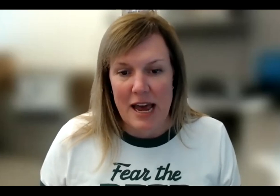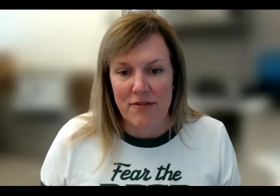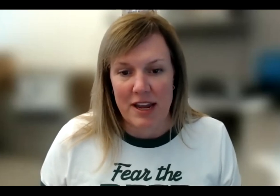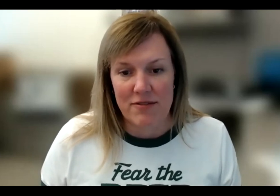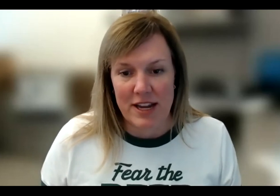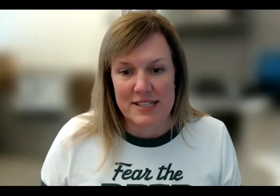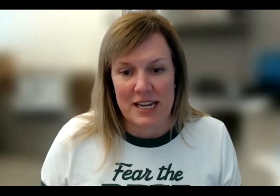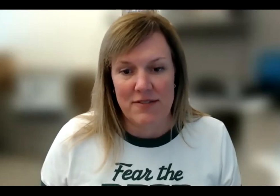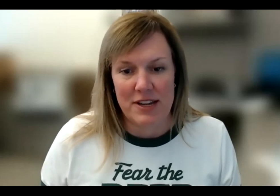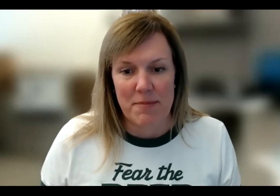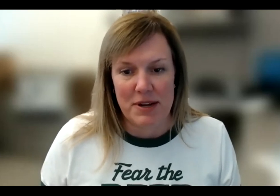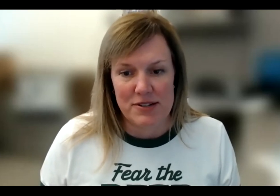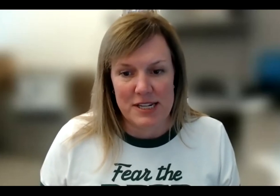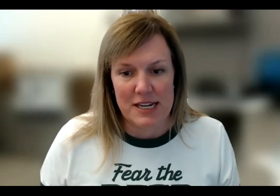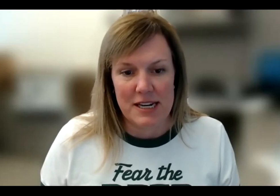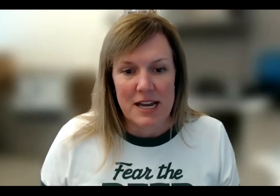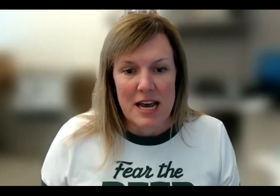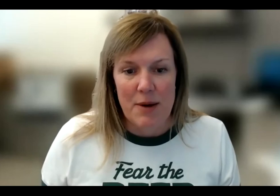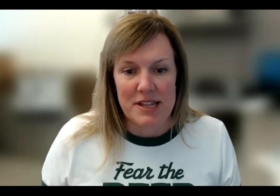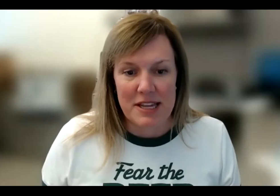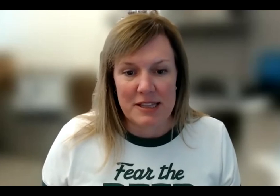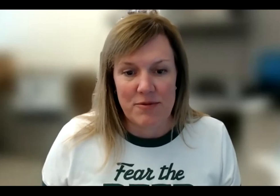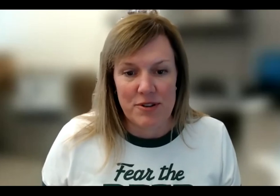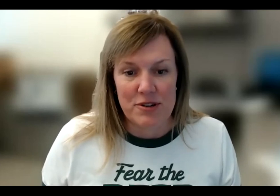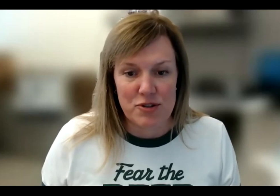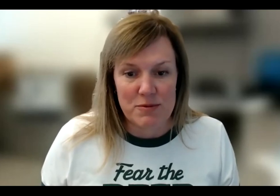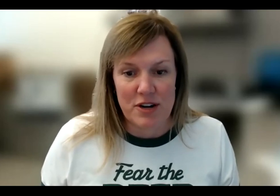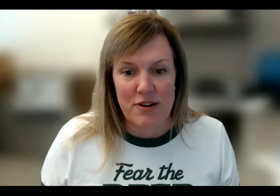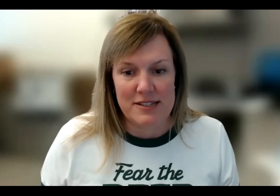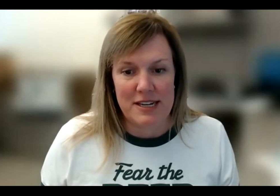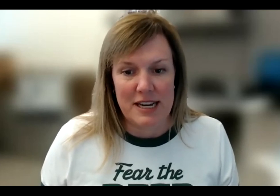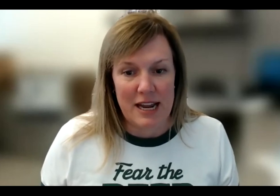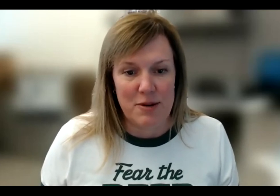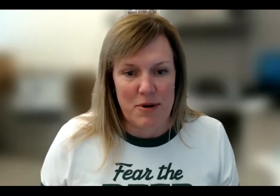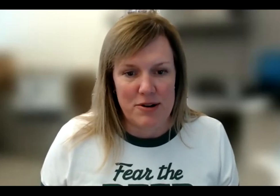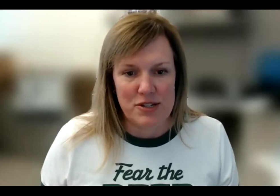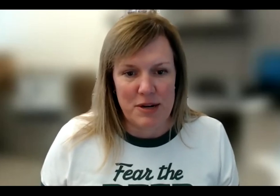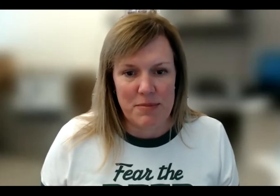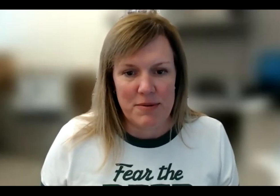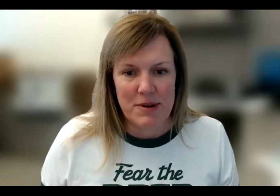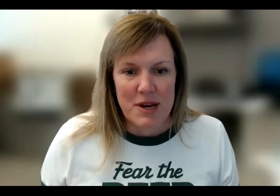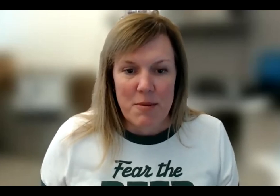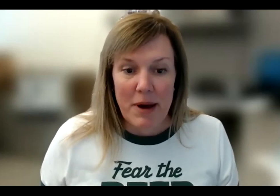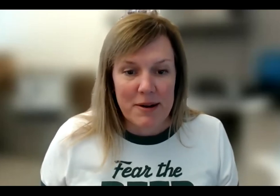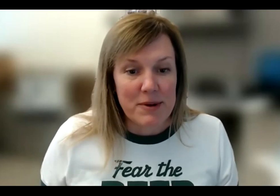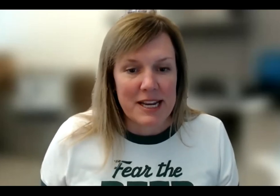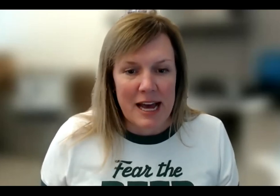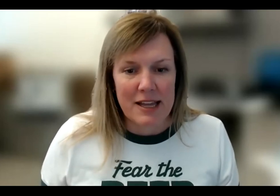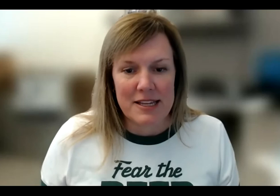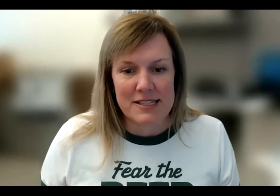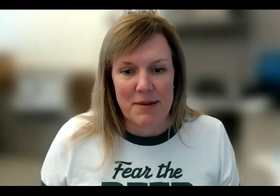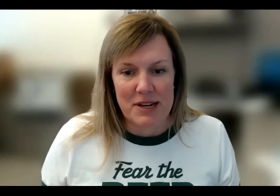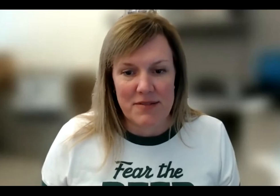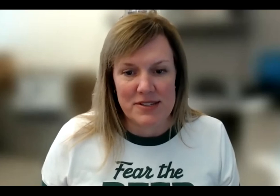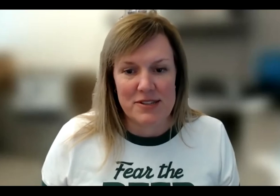their staff, and fans safe cannot be understated. I want to thank them for their extreme generosity and their partnership. But we cannot